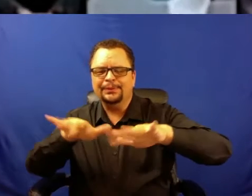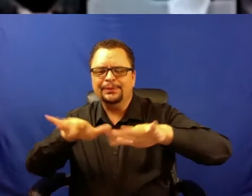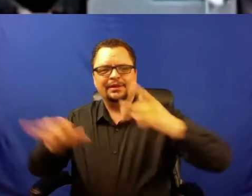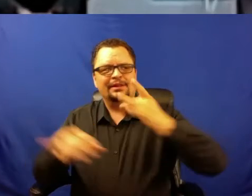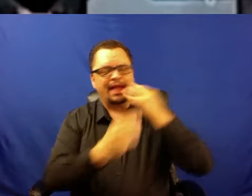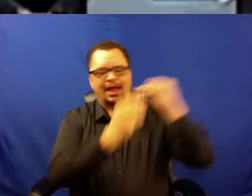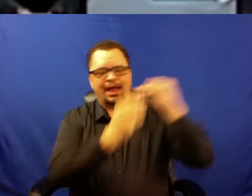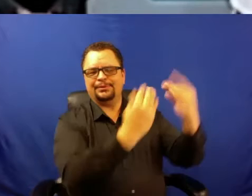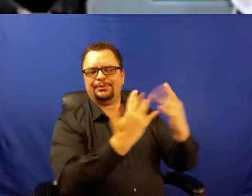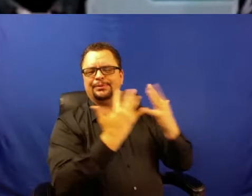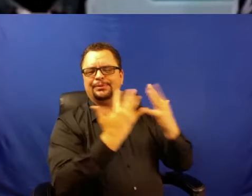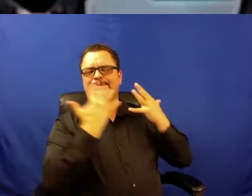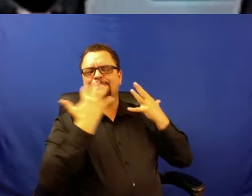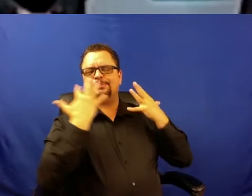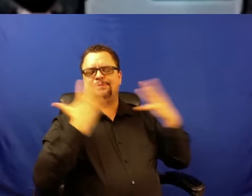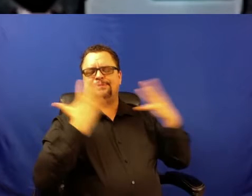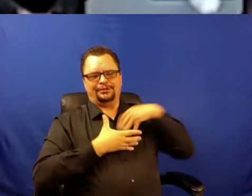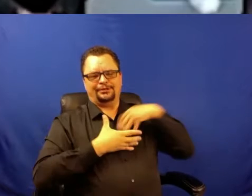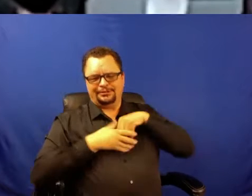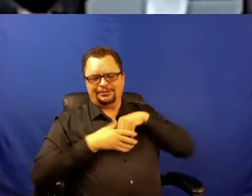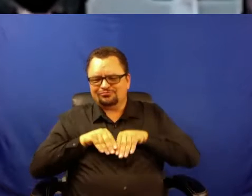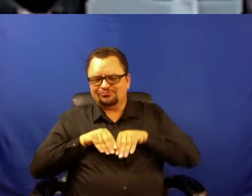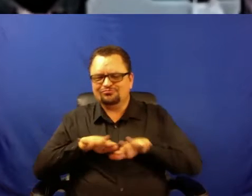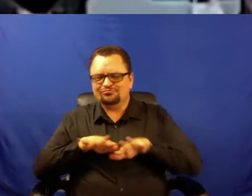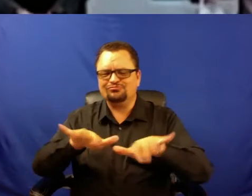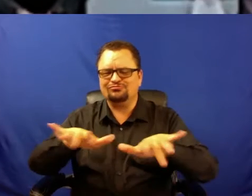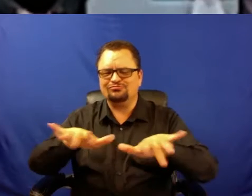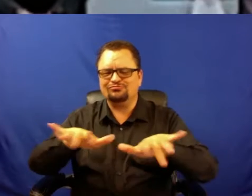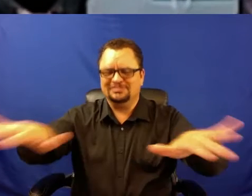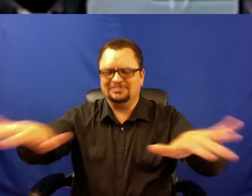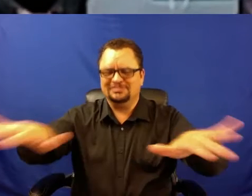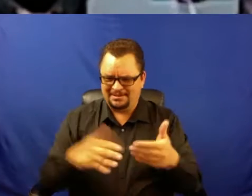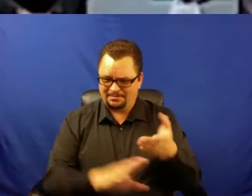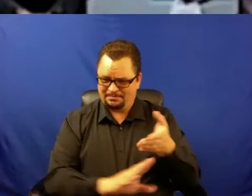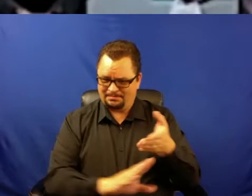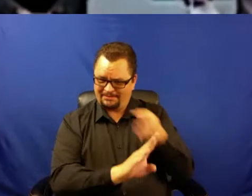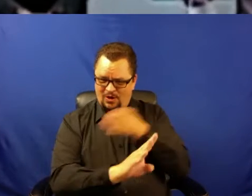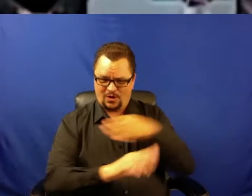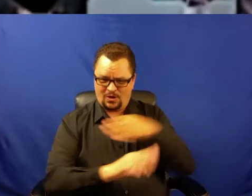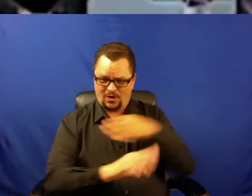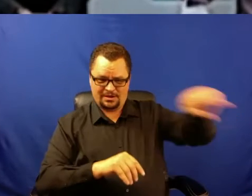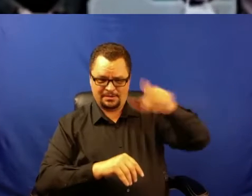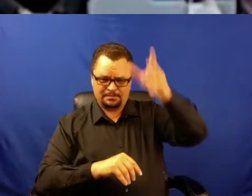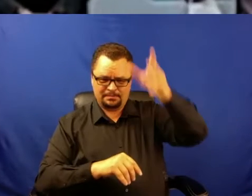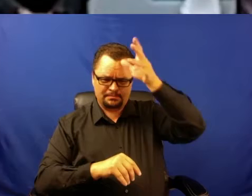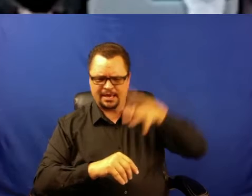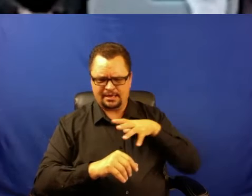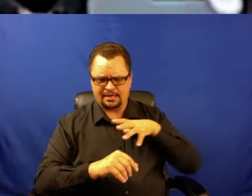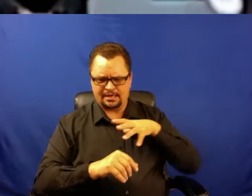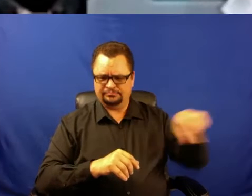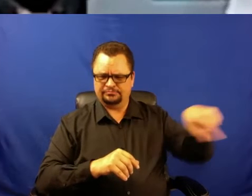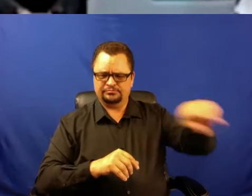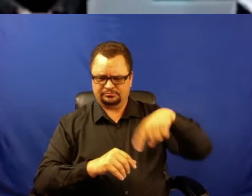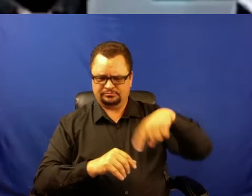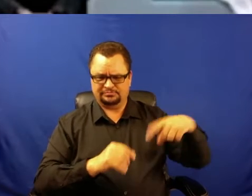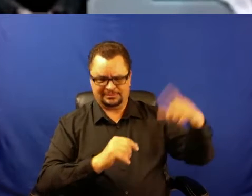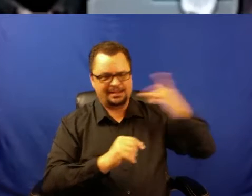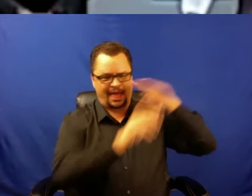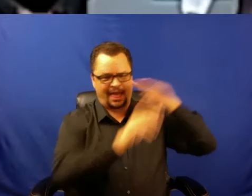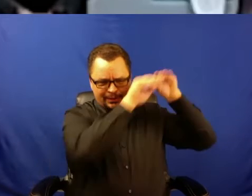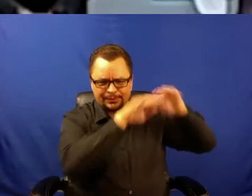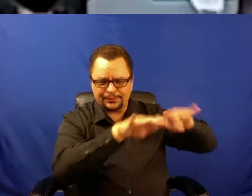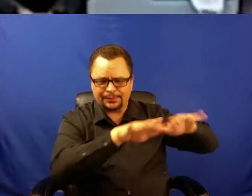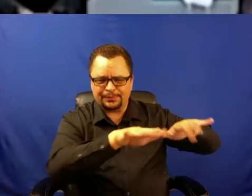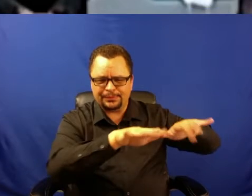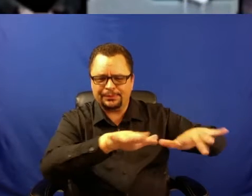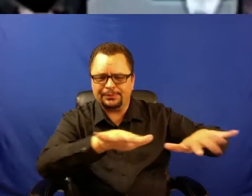before men. Shine your light into our community, into El Paso County. Shine your light